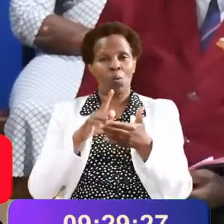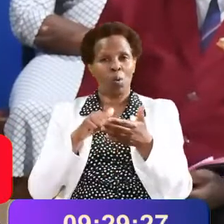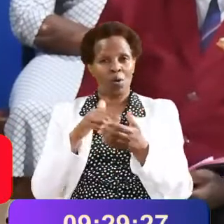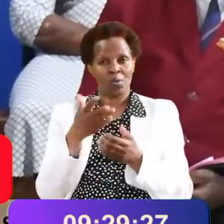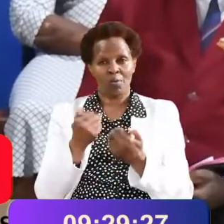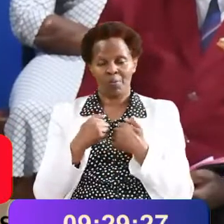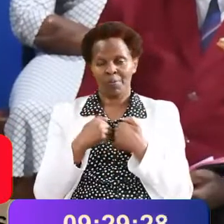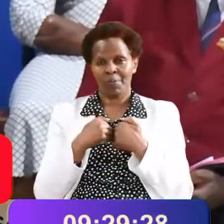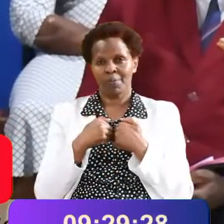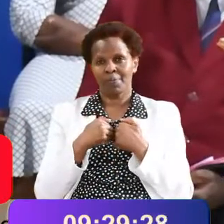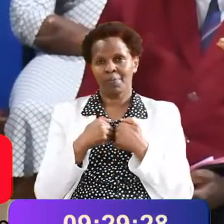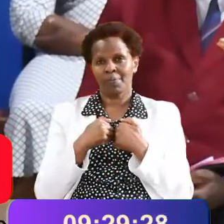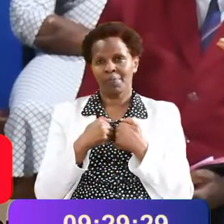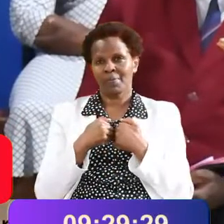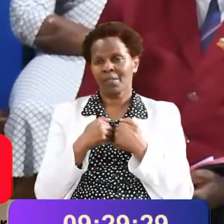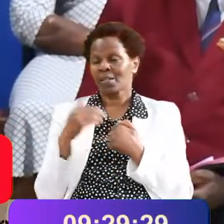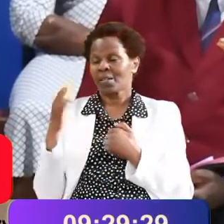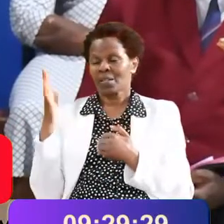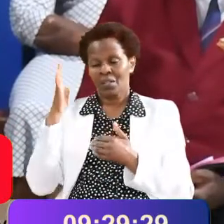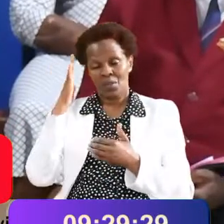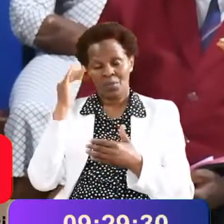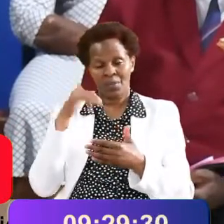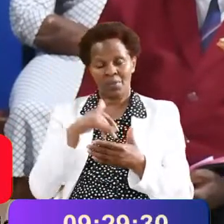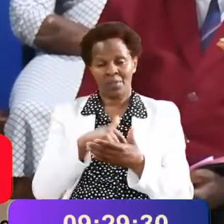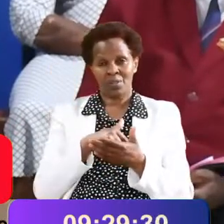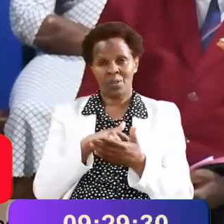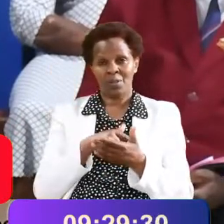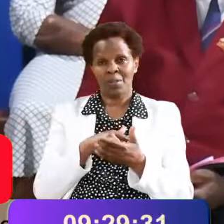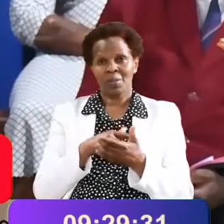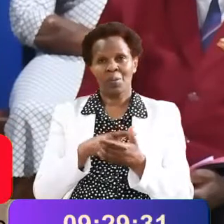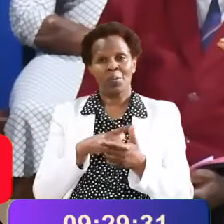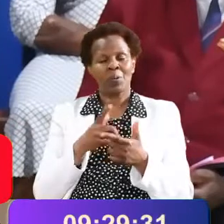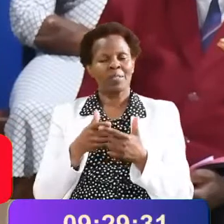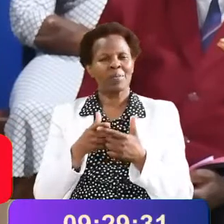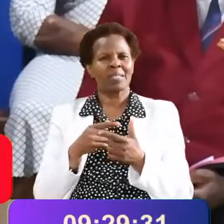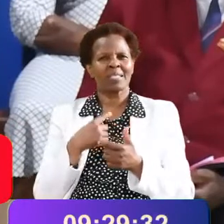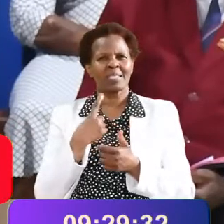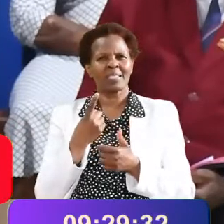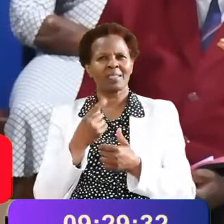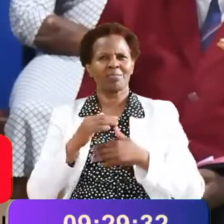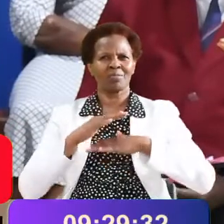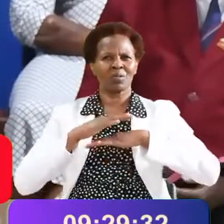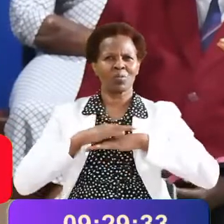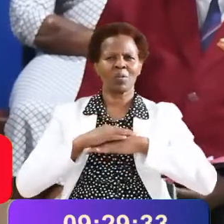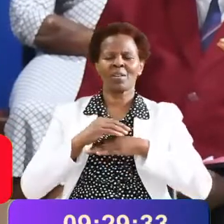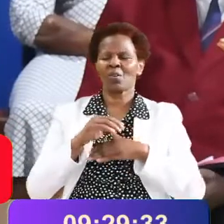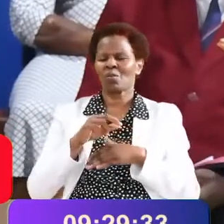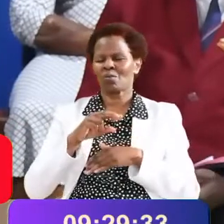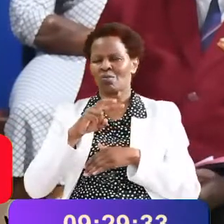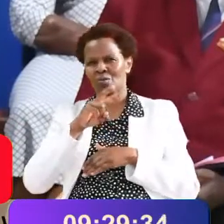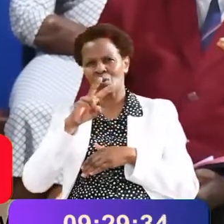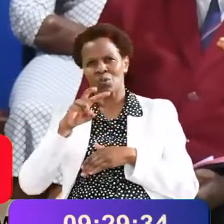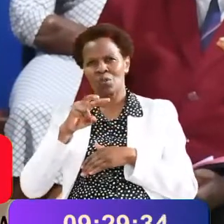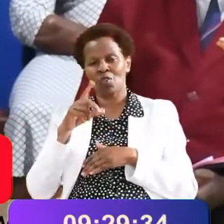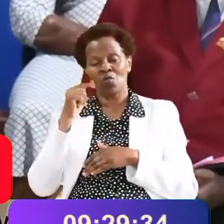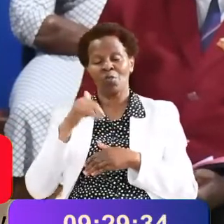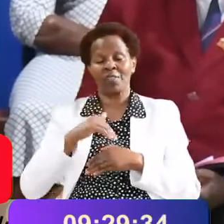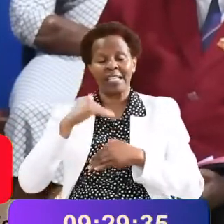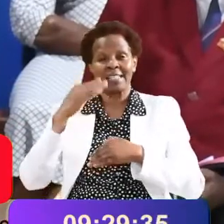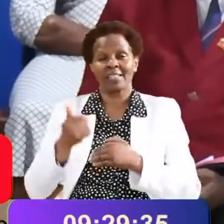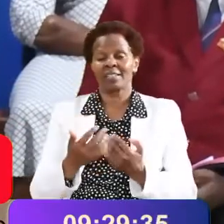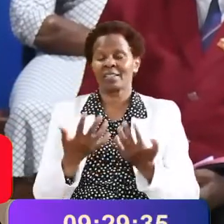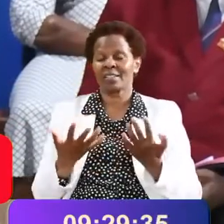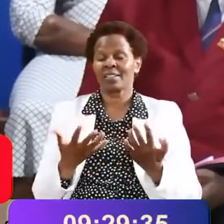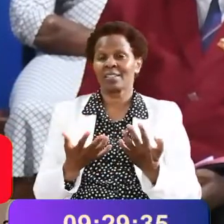have. I know that when it comes to contentment, we are always looking for the next thing. No, now that the weekend is